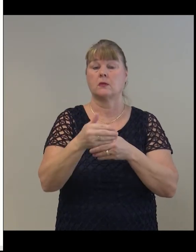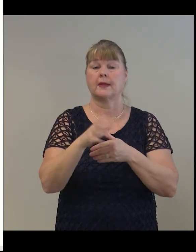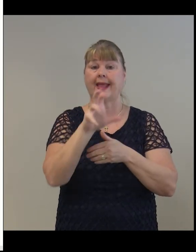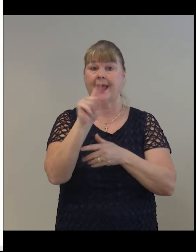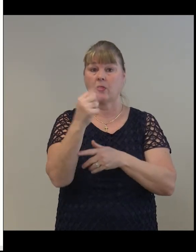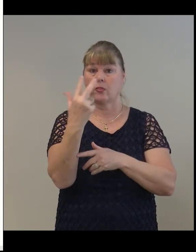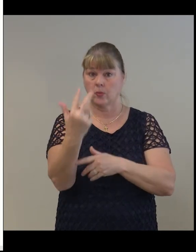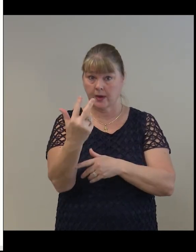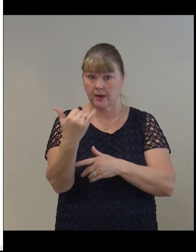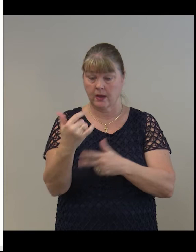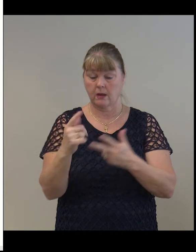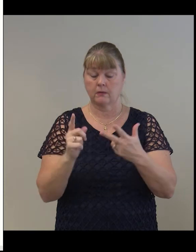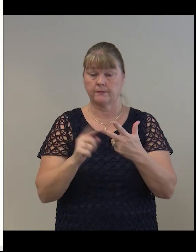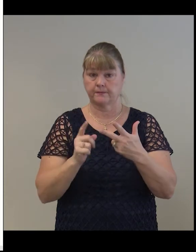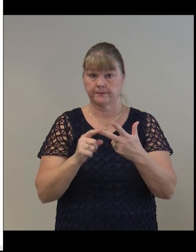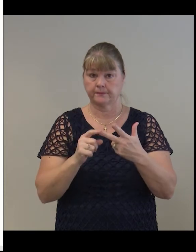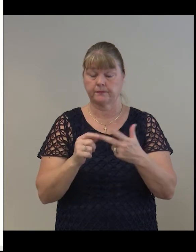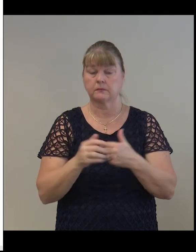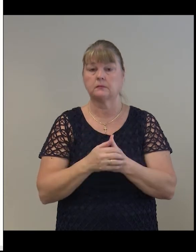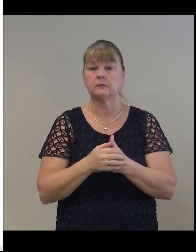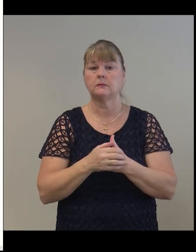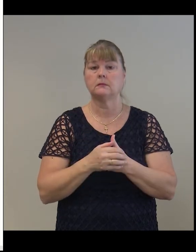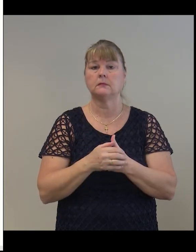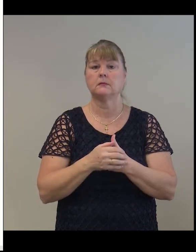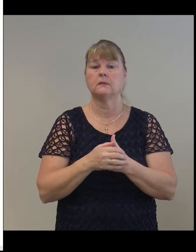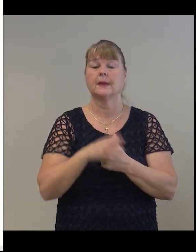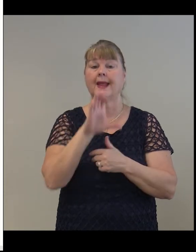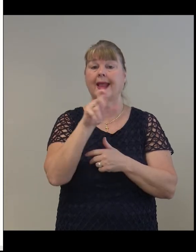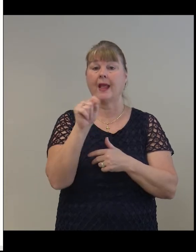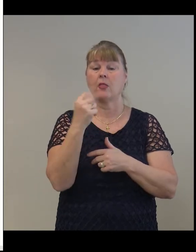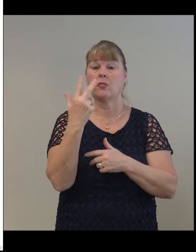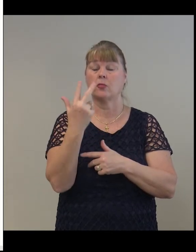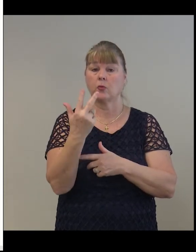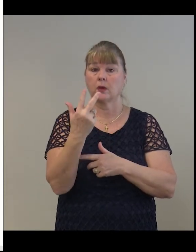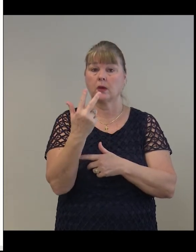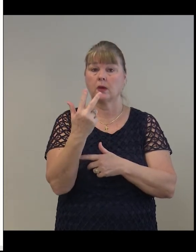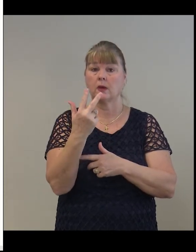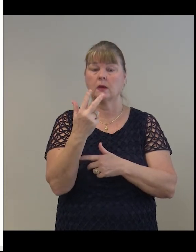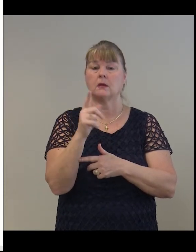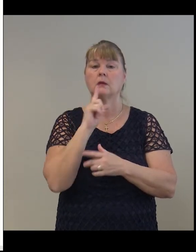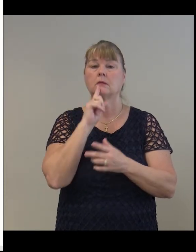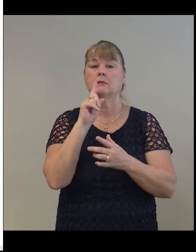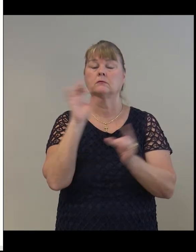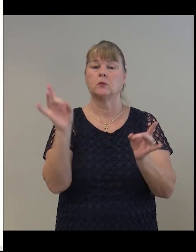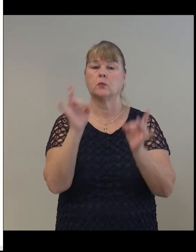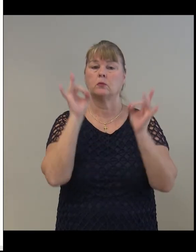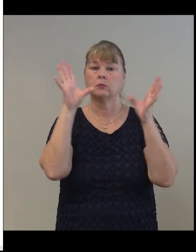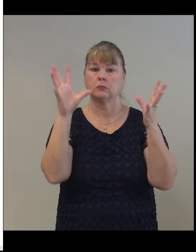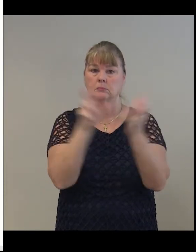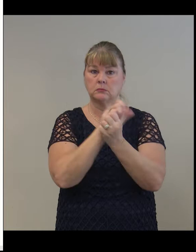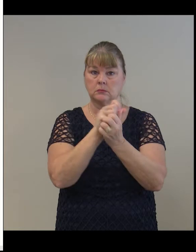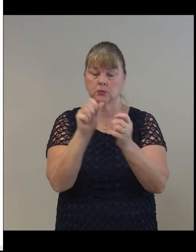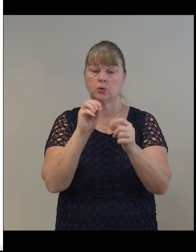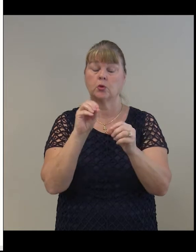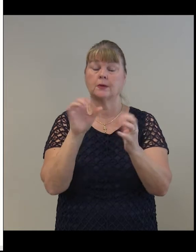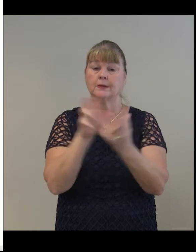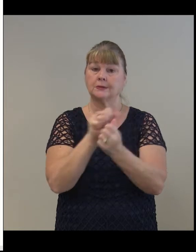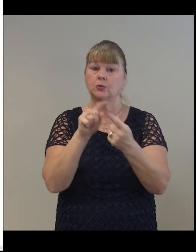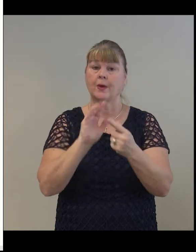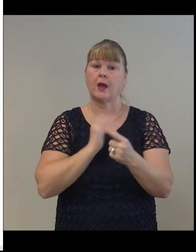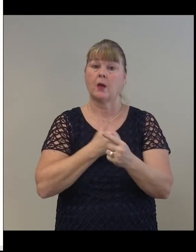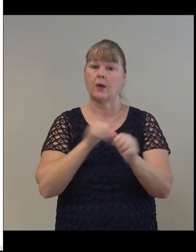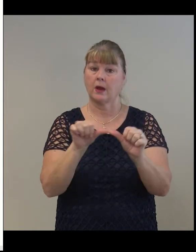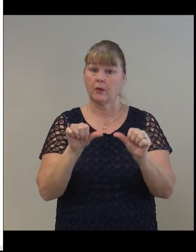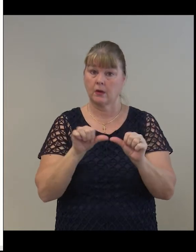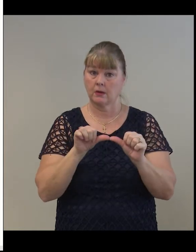Category 3 is catastrophic to Chatham County. You start to see an island form in the center of the county,